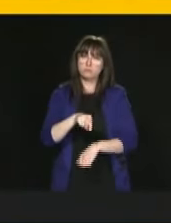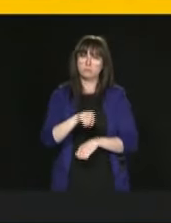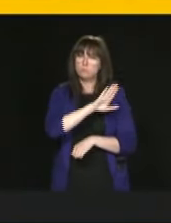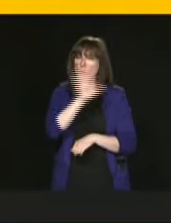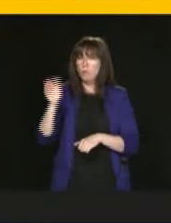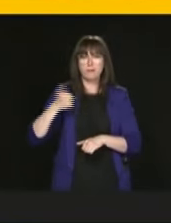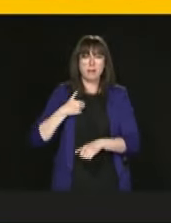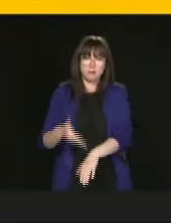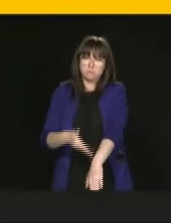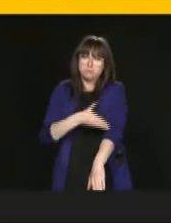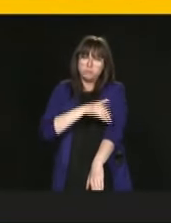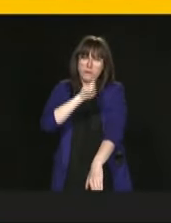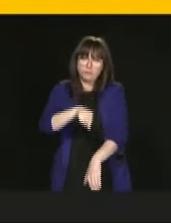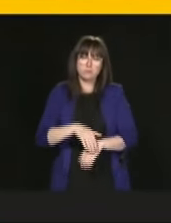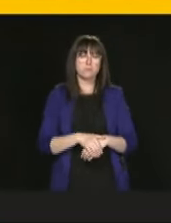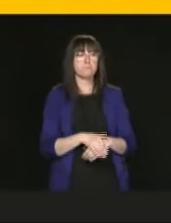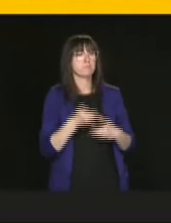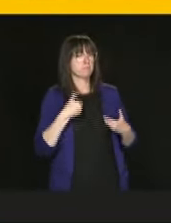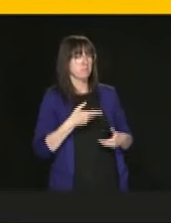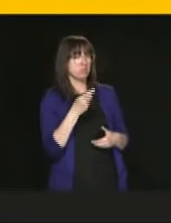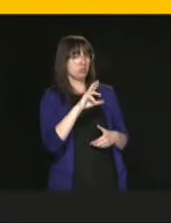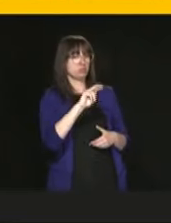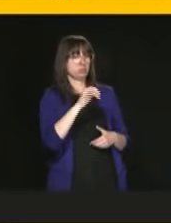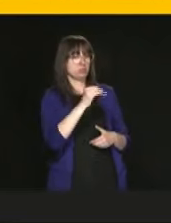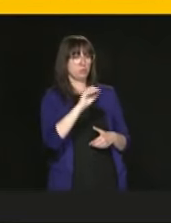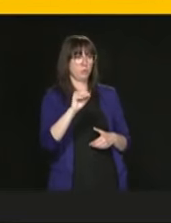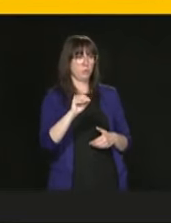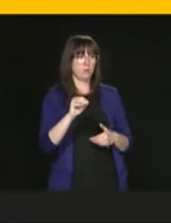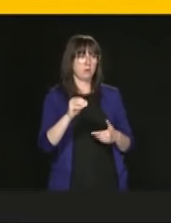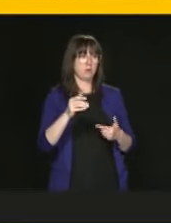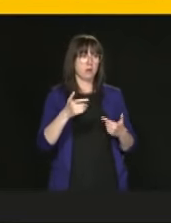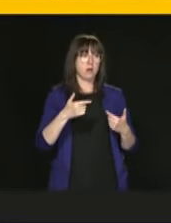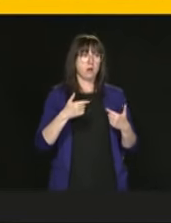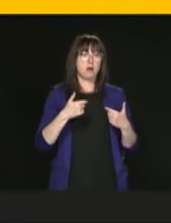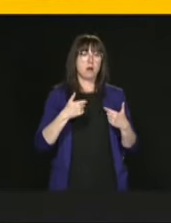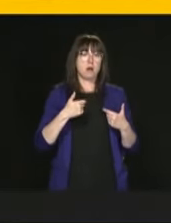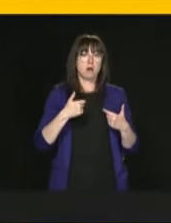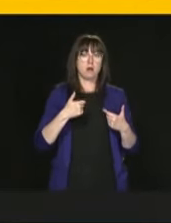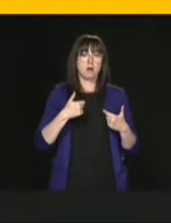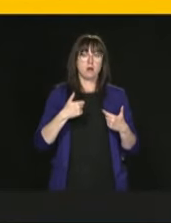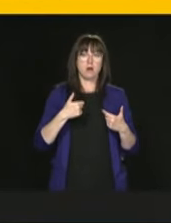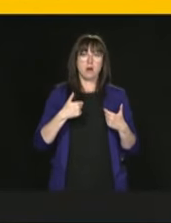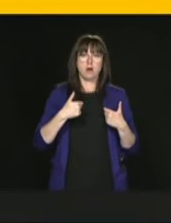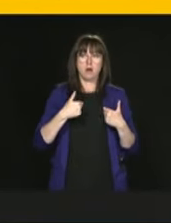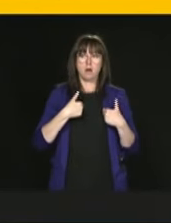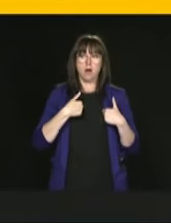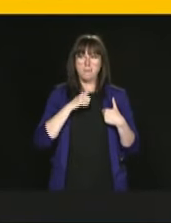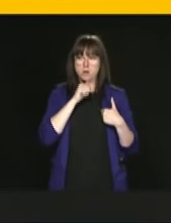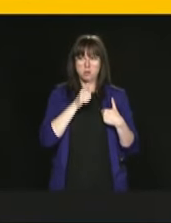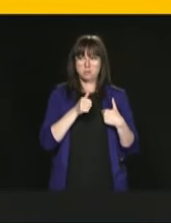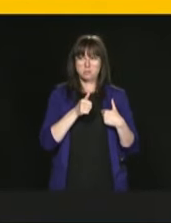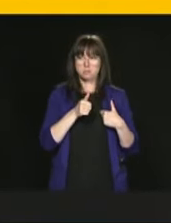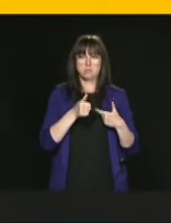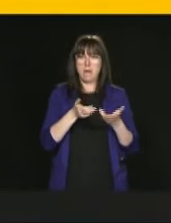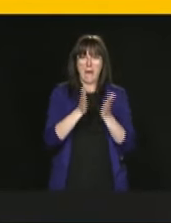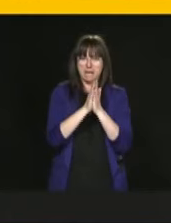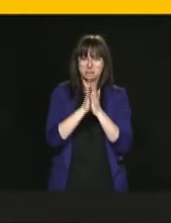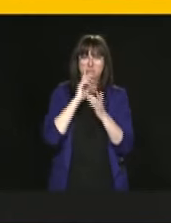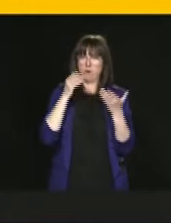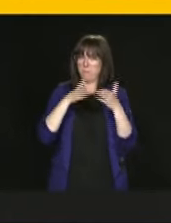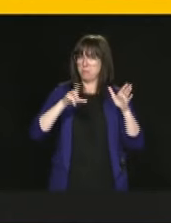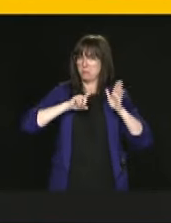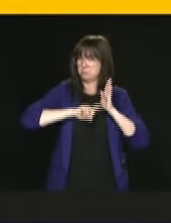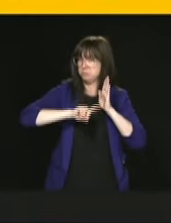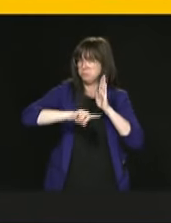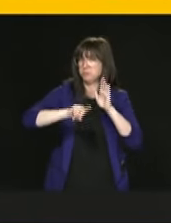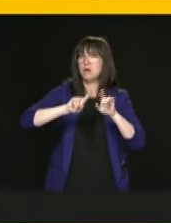clear for the record, I'm not personally asking, as you say, for a public inquiry. I basically reflected what our Health Minister Haidu, has said previously about